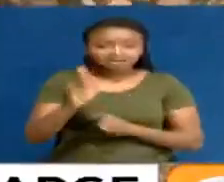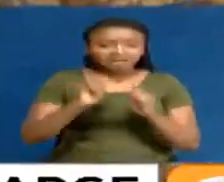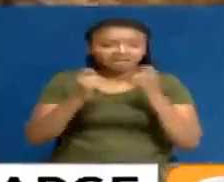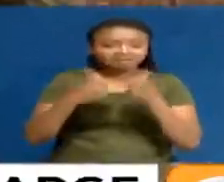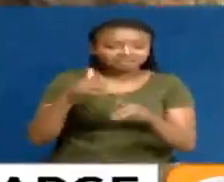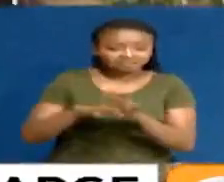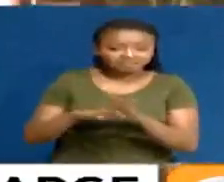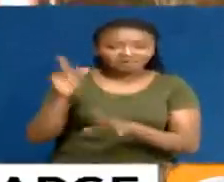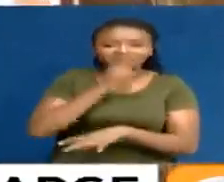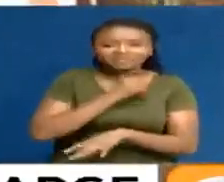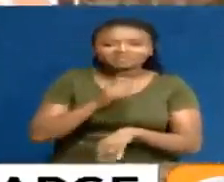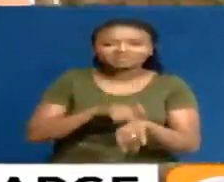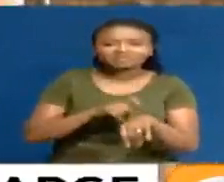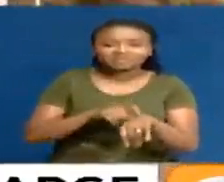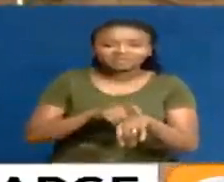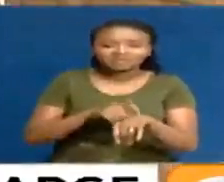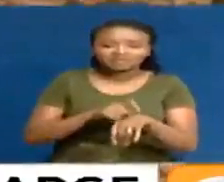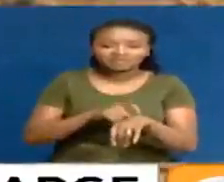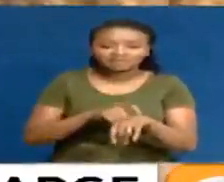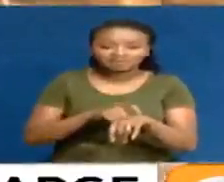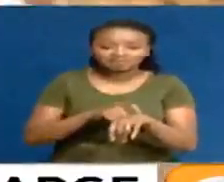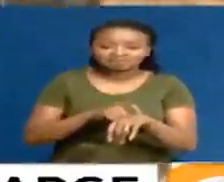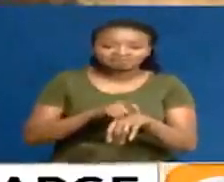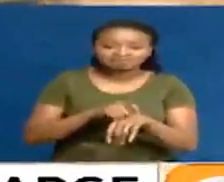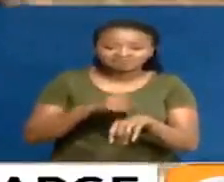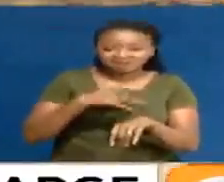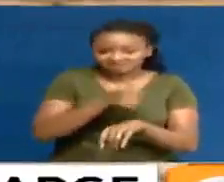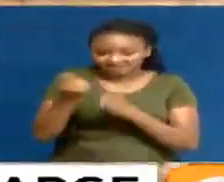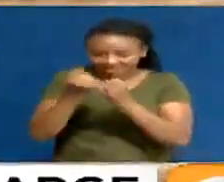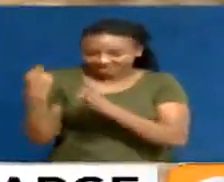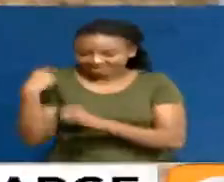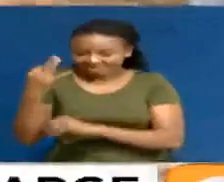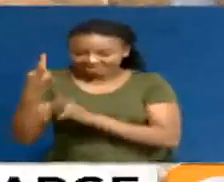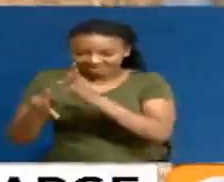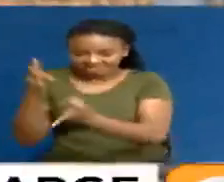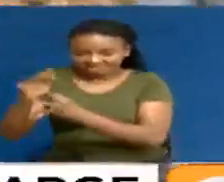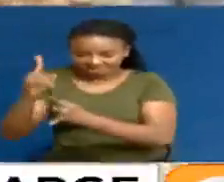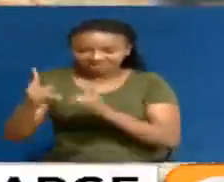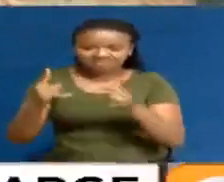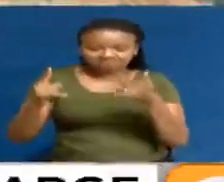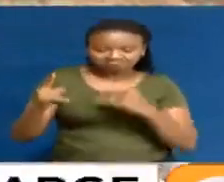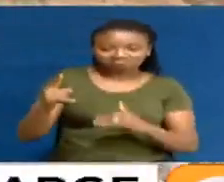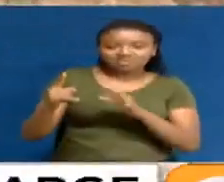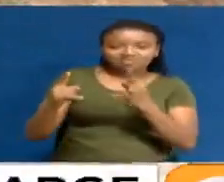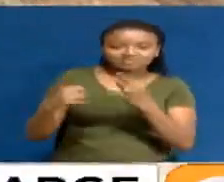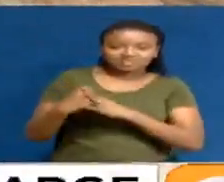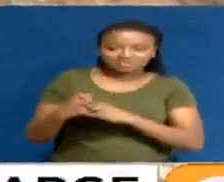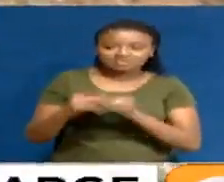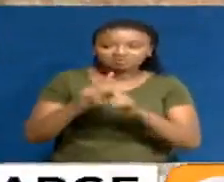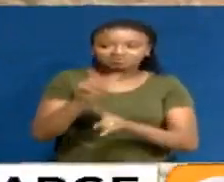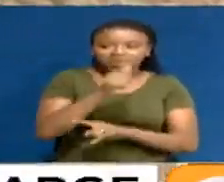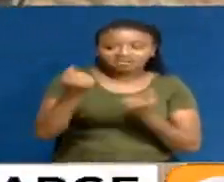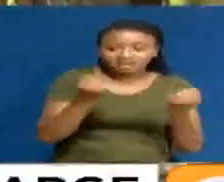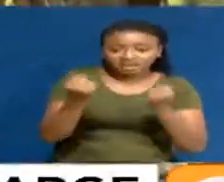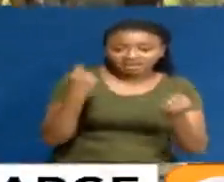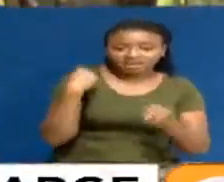Fundi finished ahead of car number 33, Team Huzzy driven by Jeremy Hawley. Car number